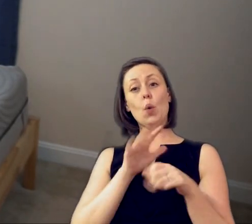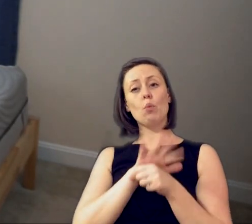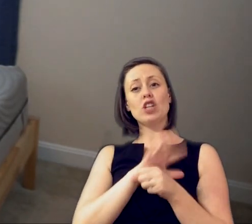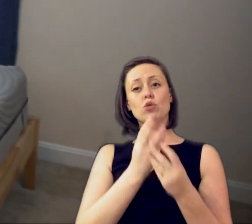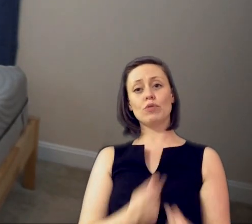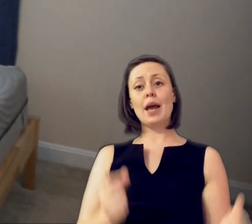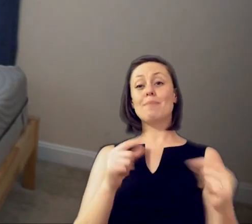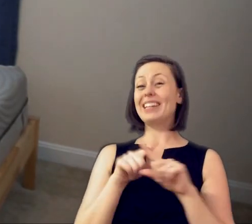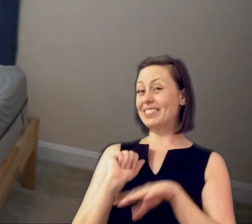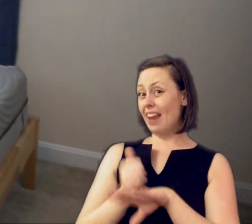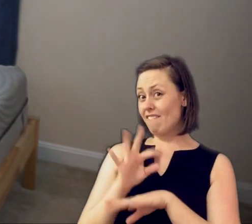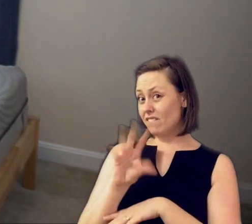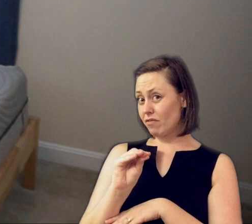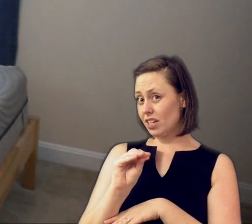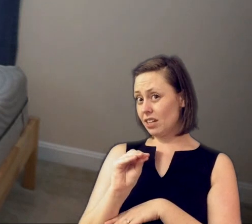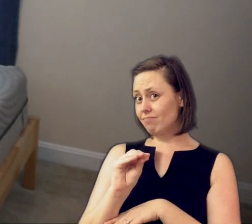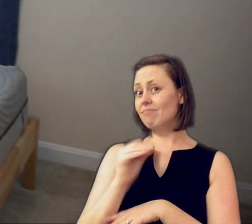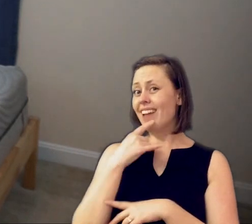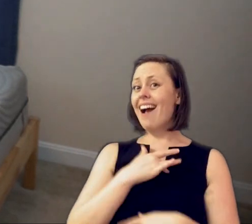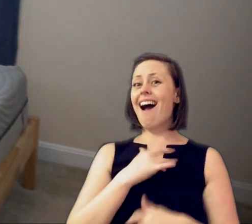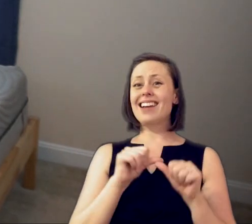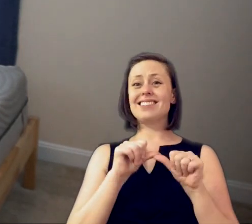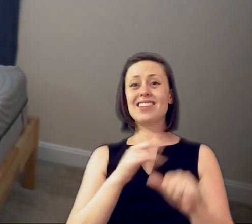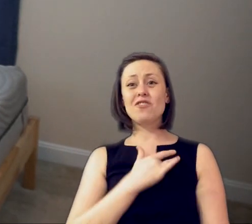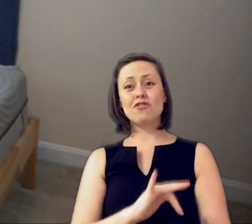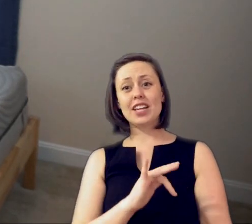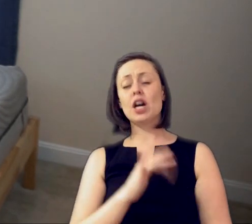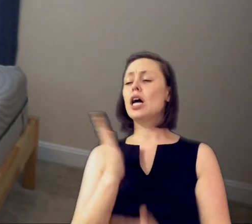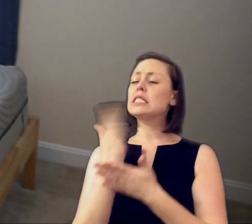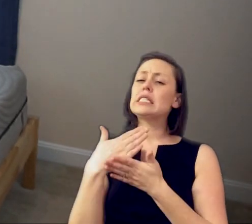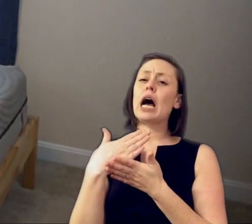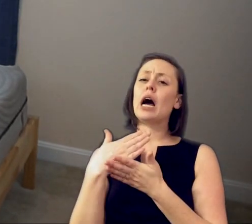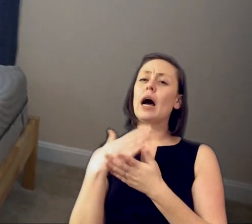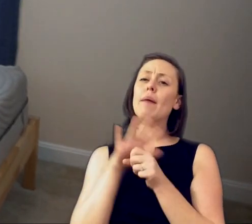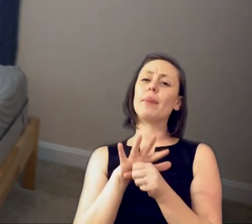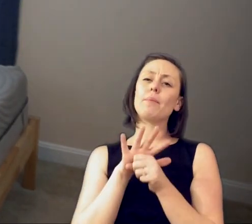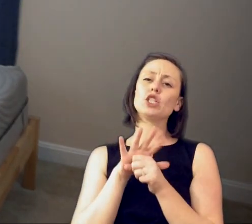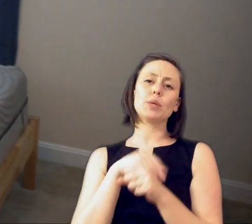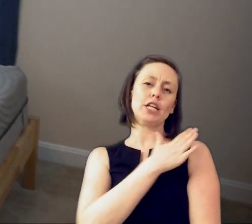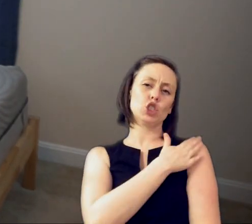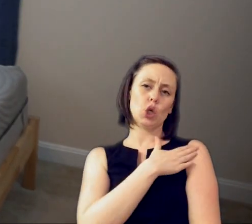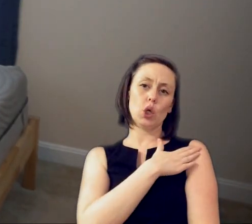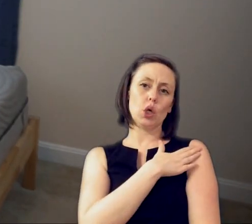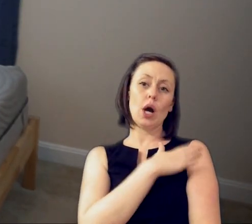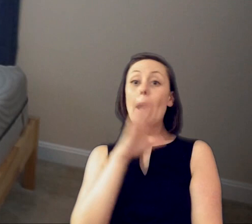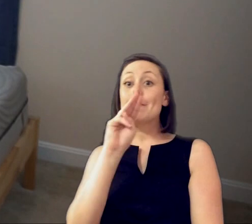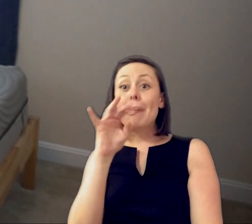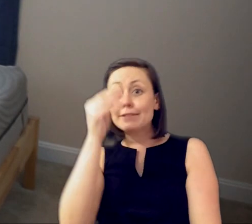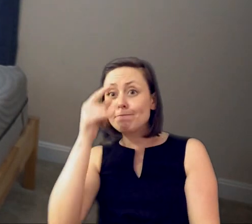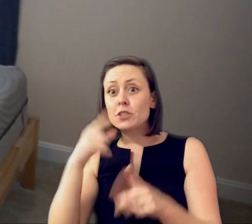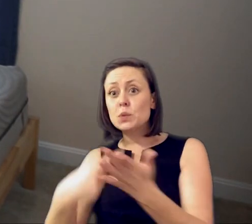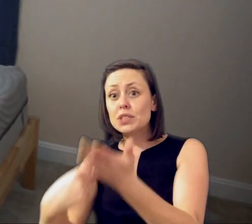even at 50, I'm still feeling some of the pressure in my shoulder. Mike, could you talk a little bit about